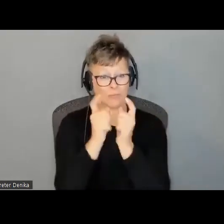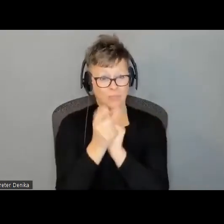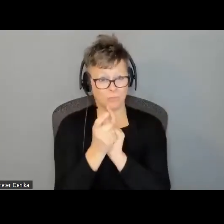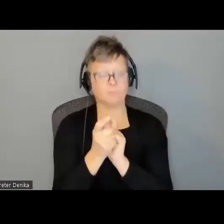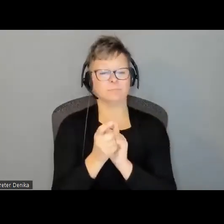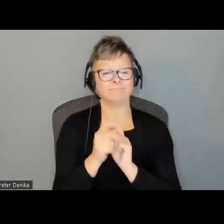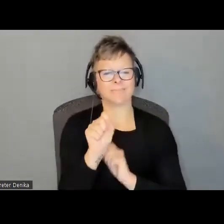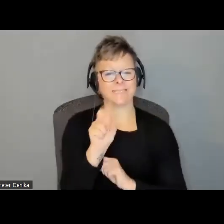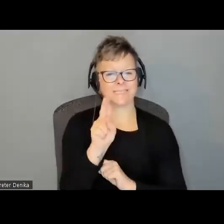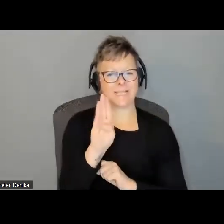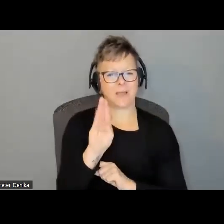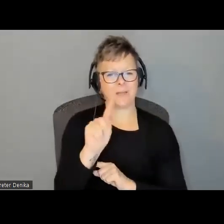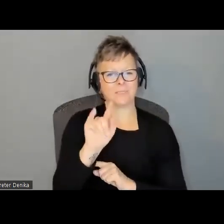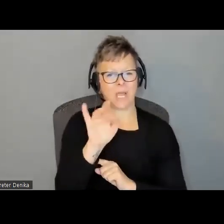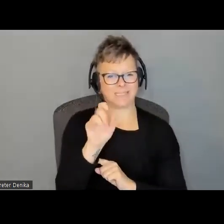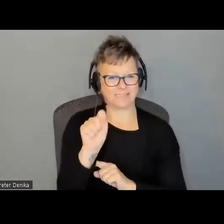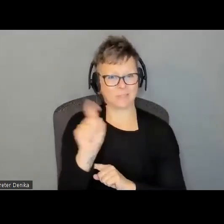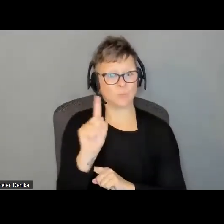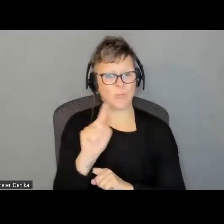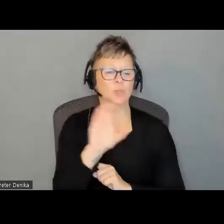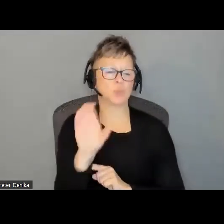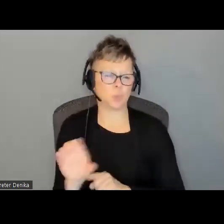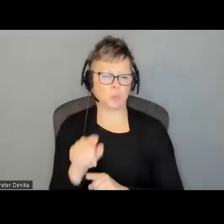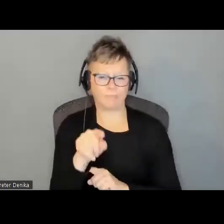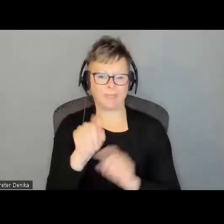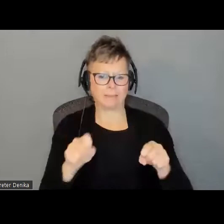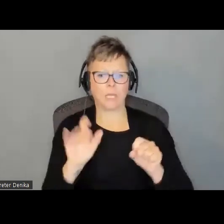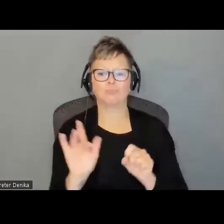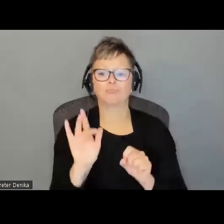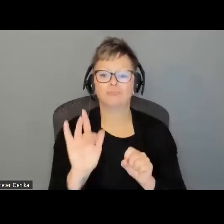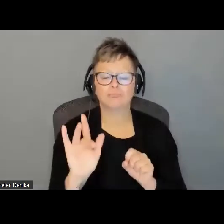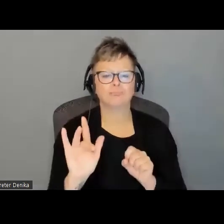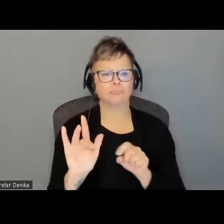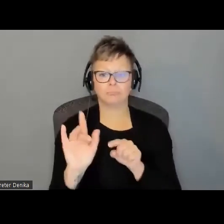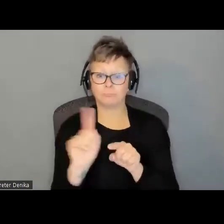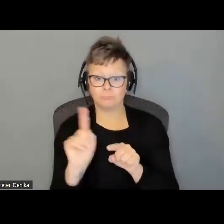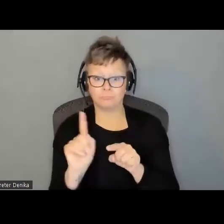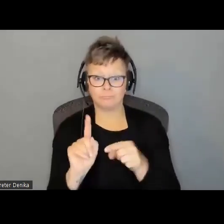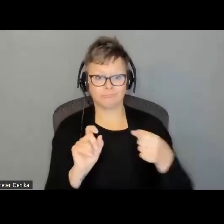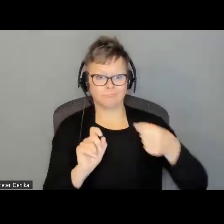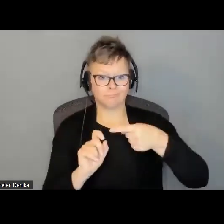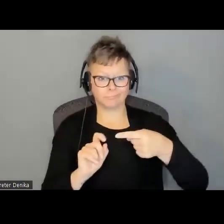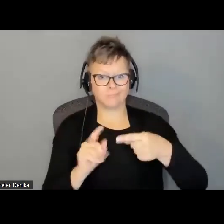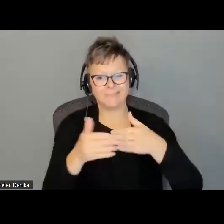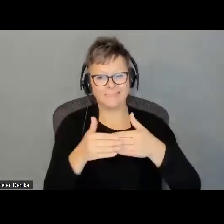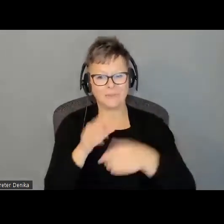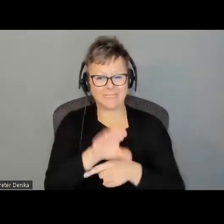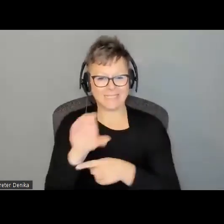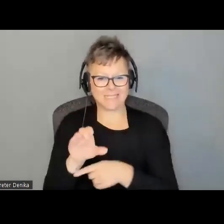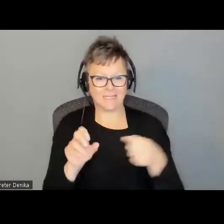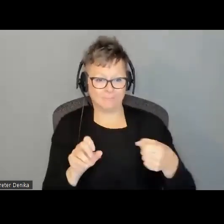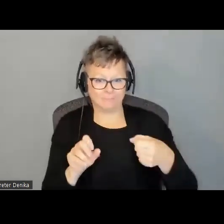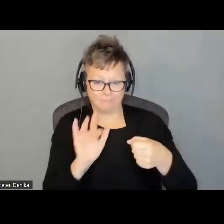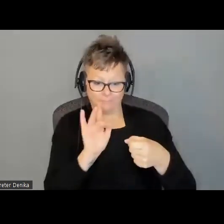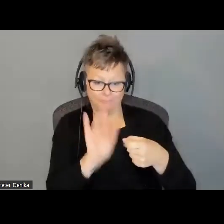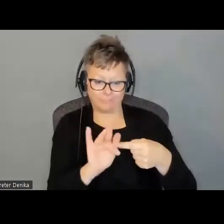within Zoom. So you can do this by clicking on the arrow next to the CC button at the bottom of the screen, then